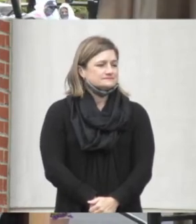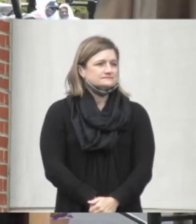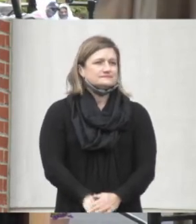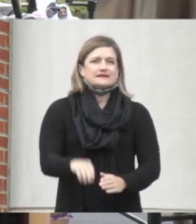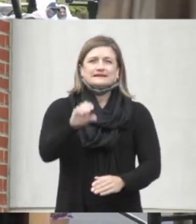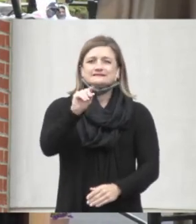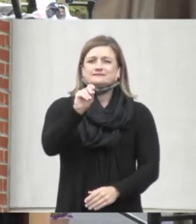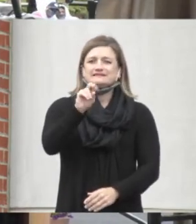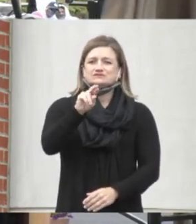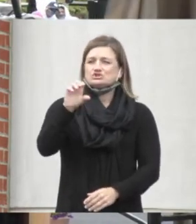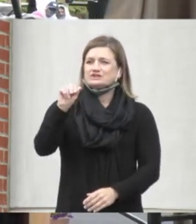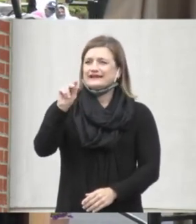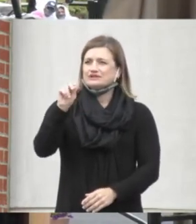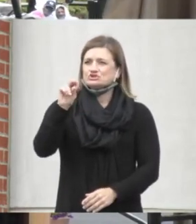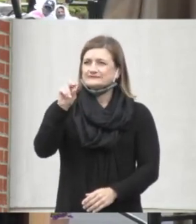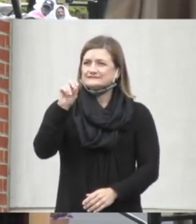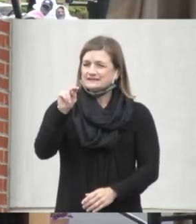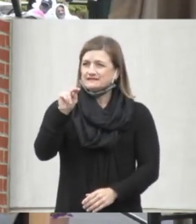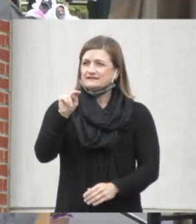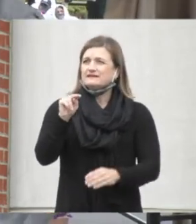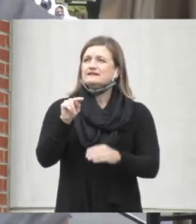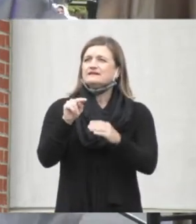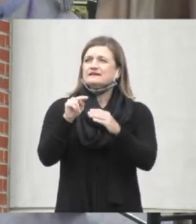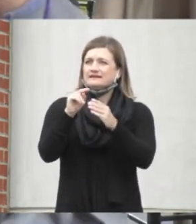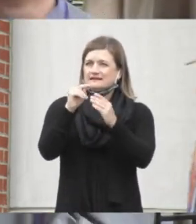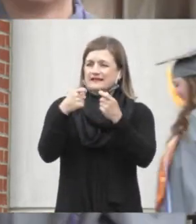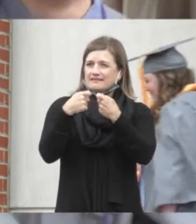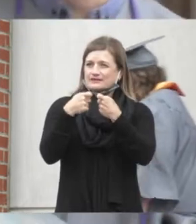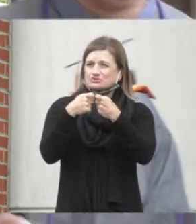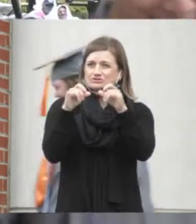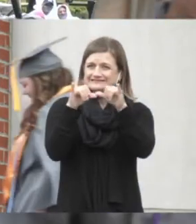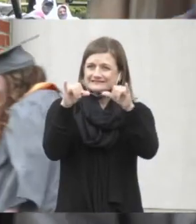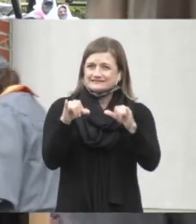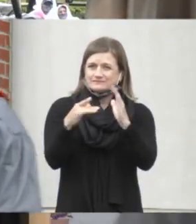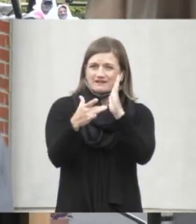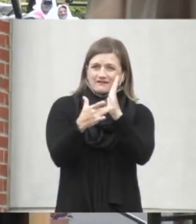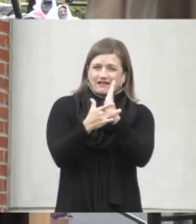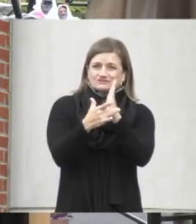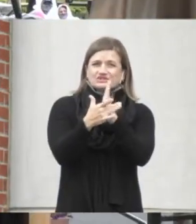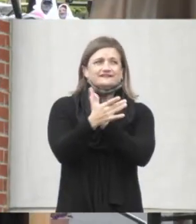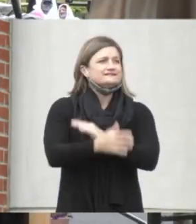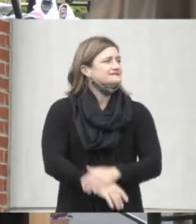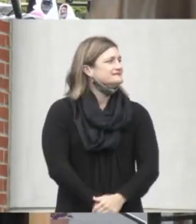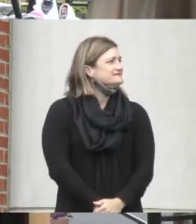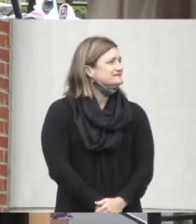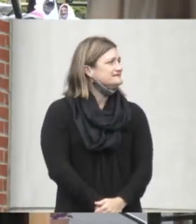Spencer Anderson, Electrical Systems Technology, Electrical Design Track.